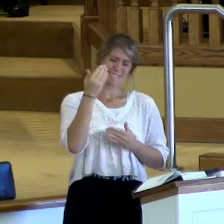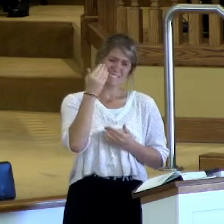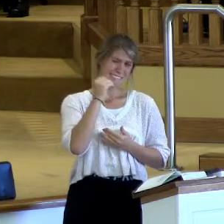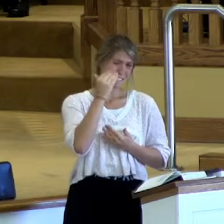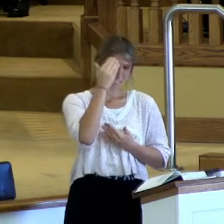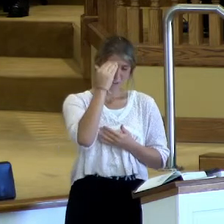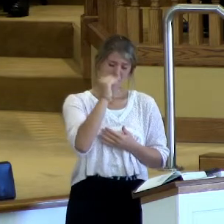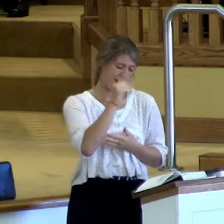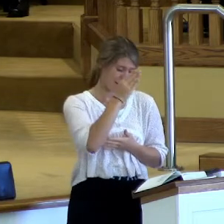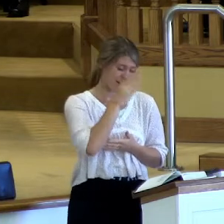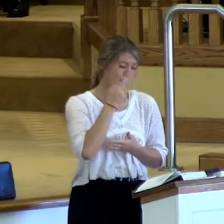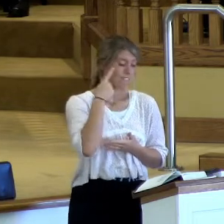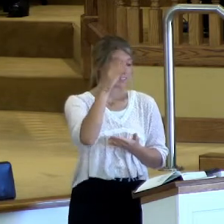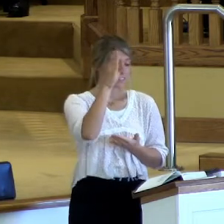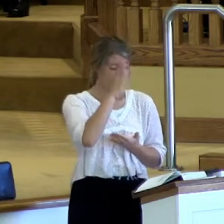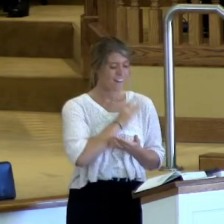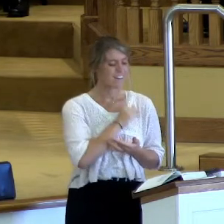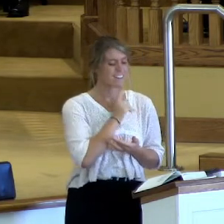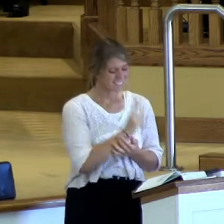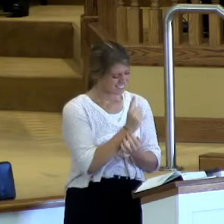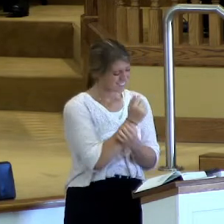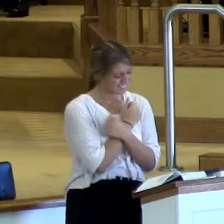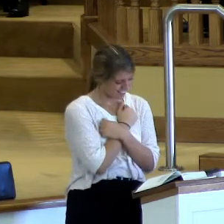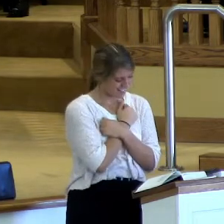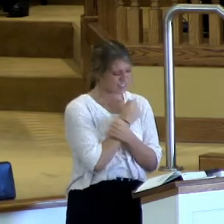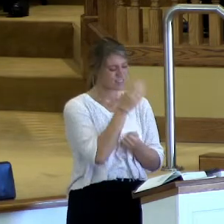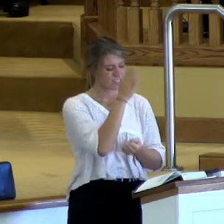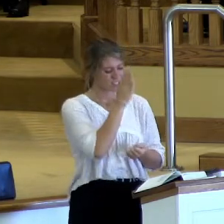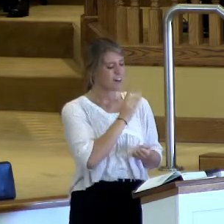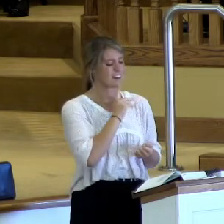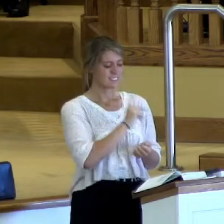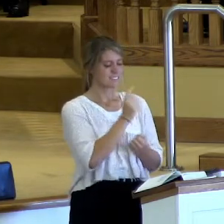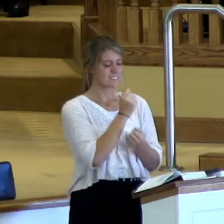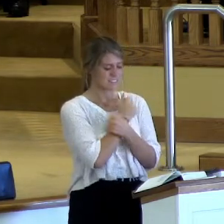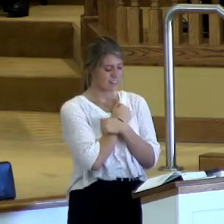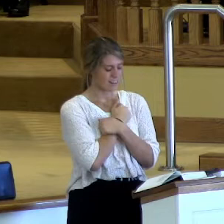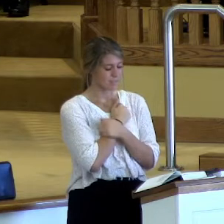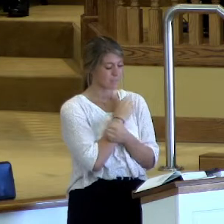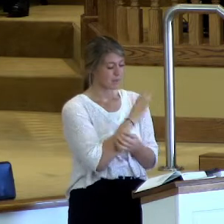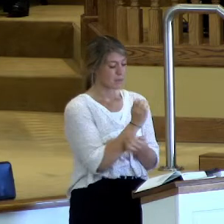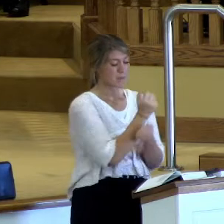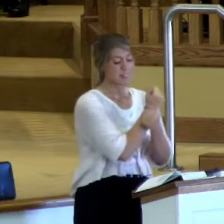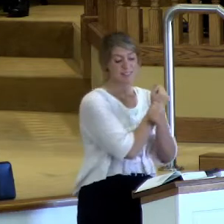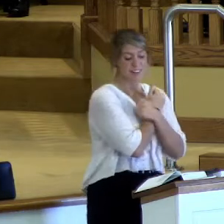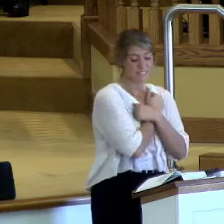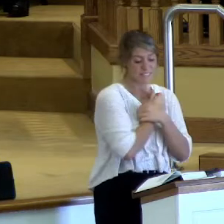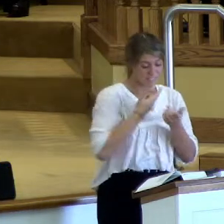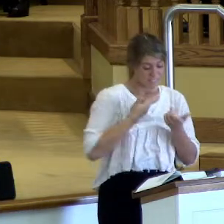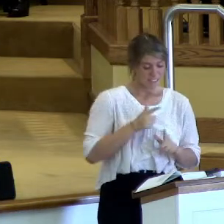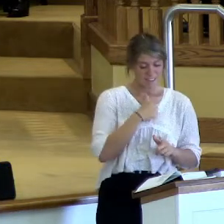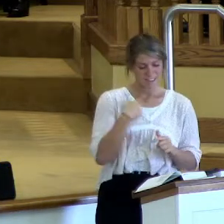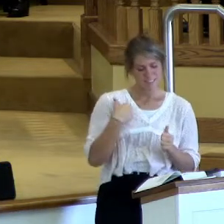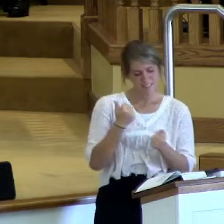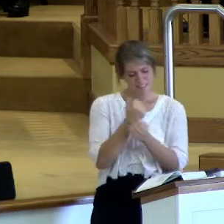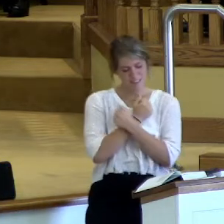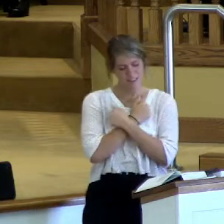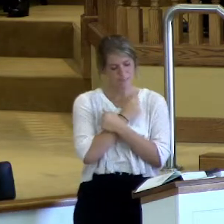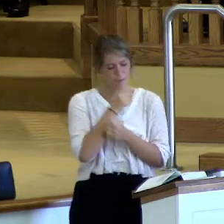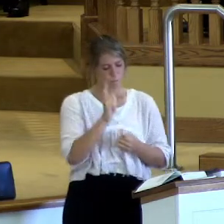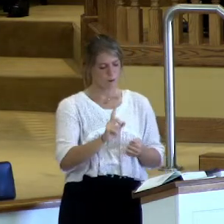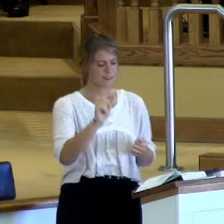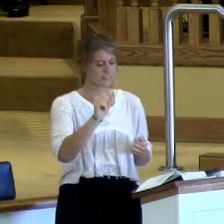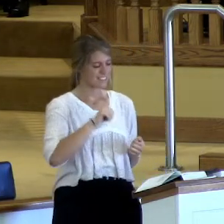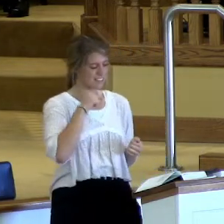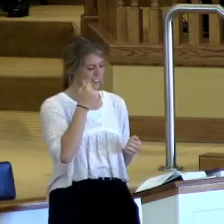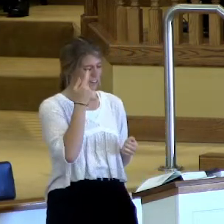not God, for God is love, God is love. Beloved, let us love